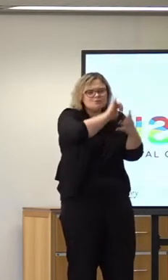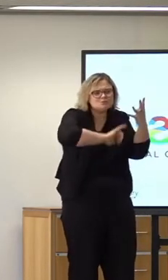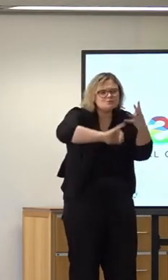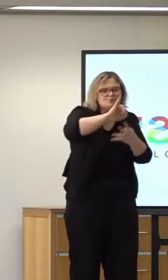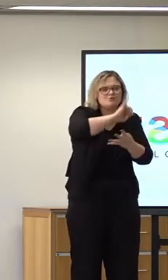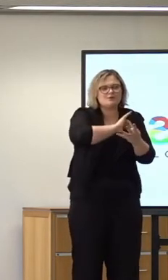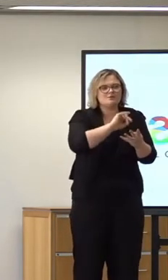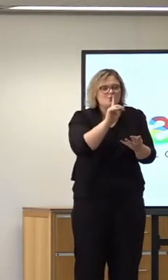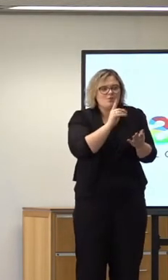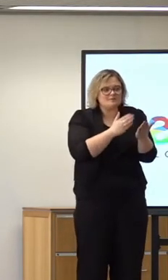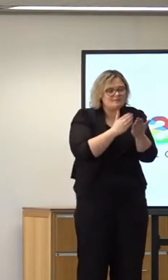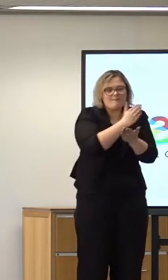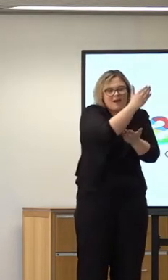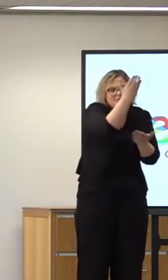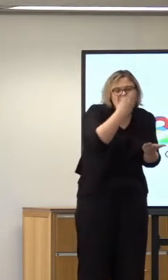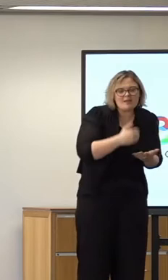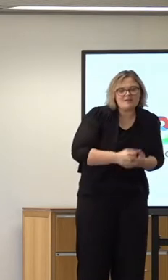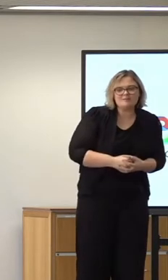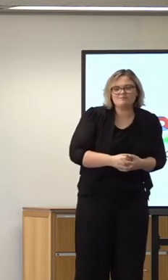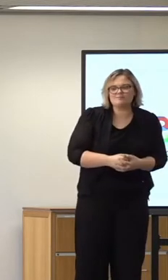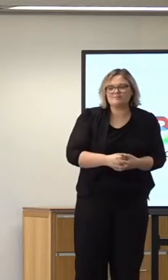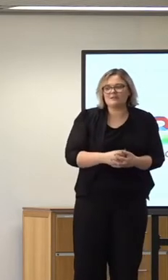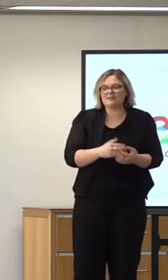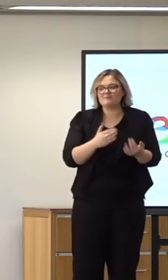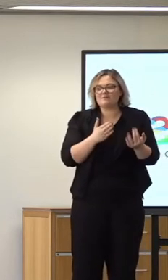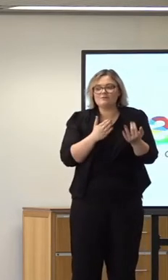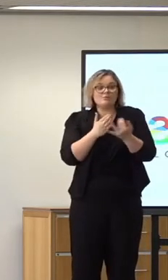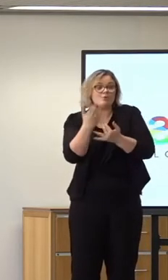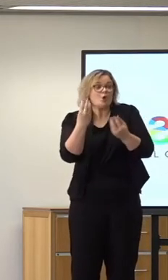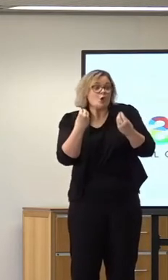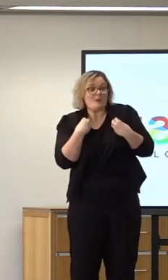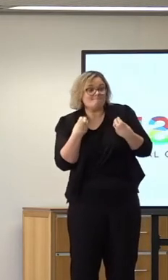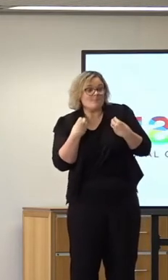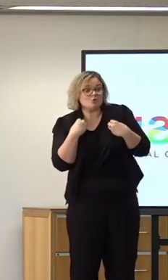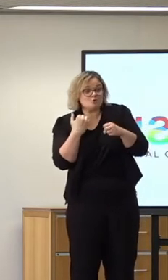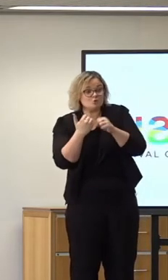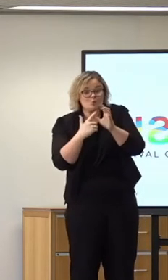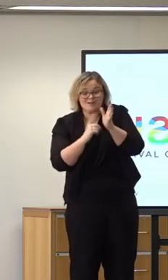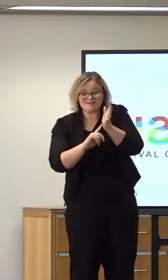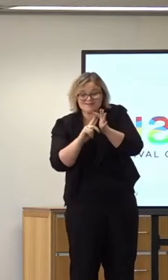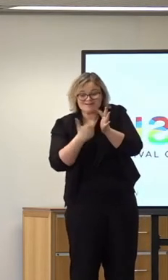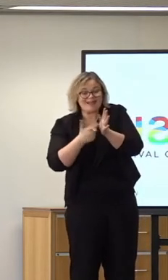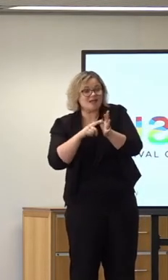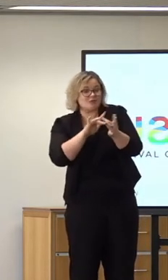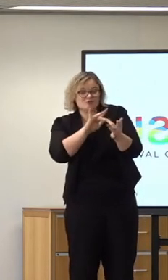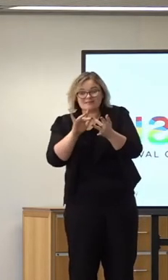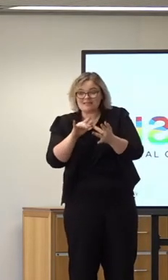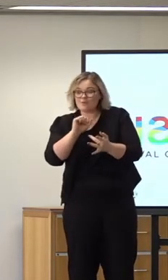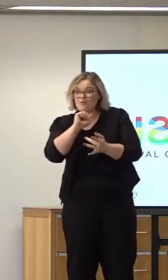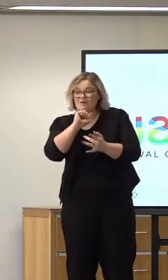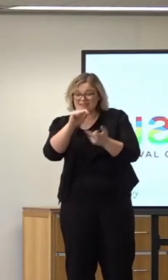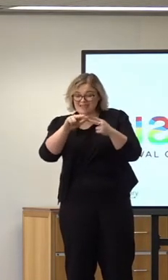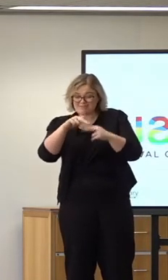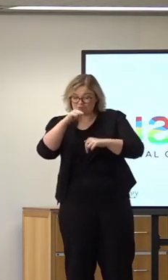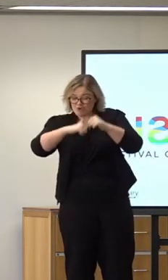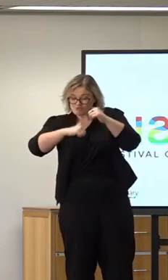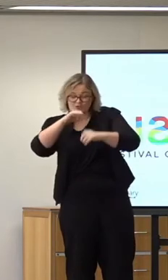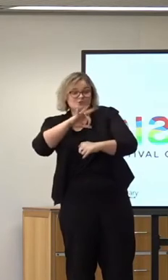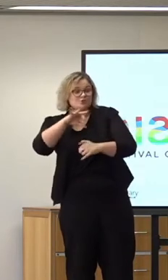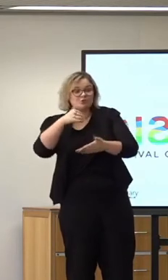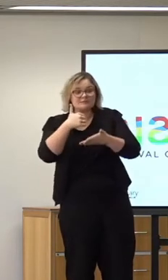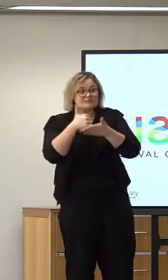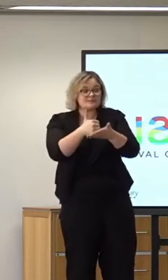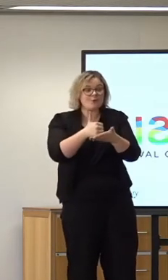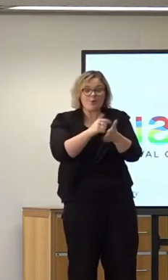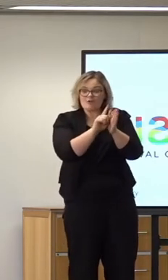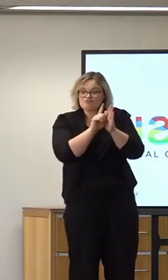the pathway even through traditional commercial gallery network, if those structures don't necessarily support